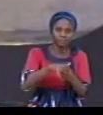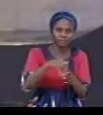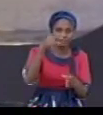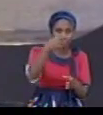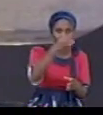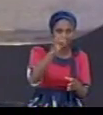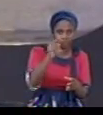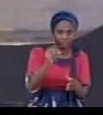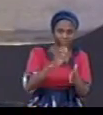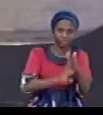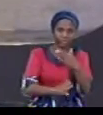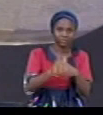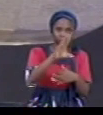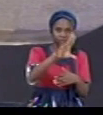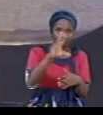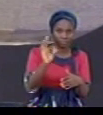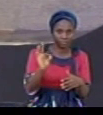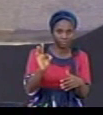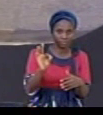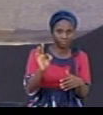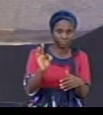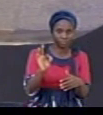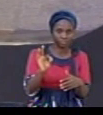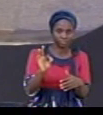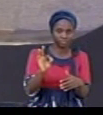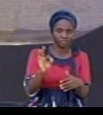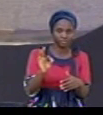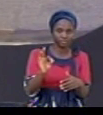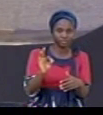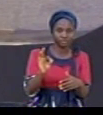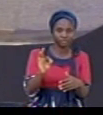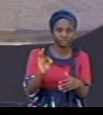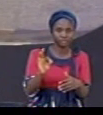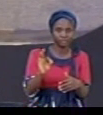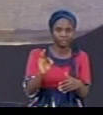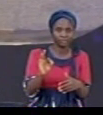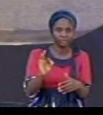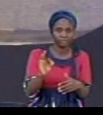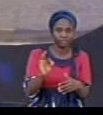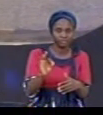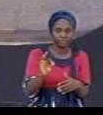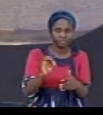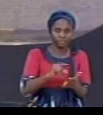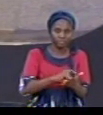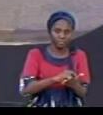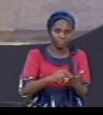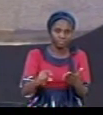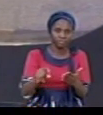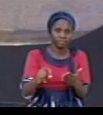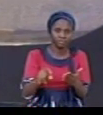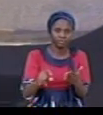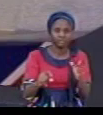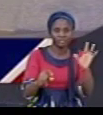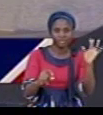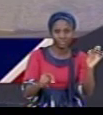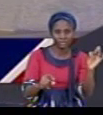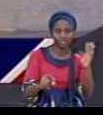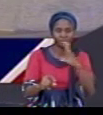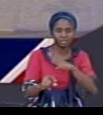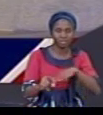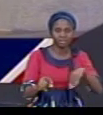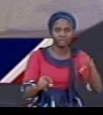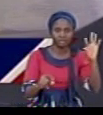39. Genesis chapter 39. And I'm reading from verses 8